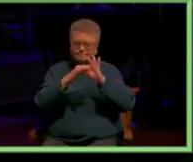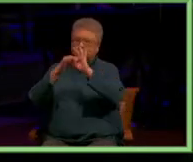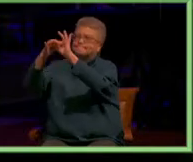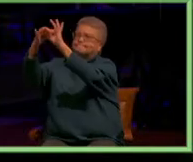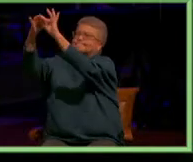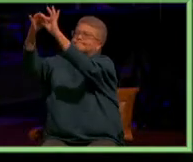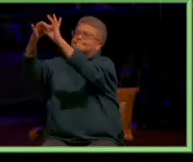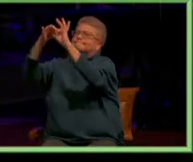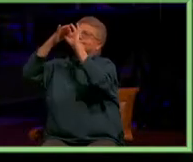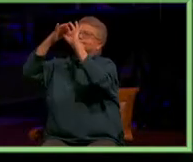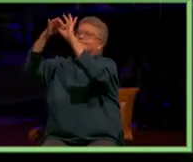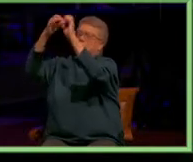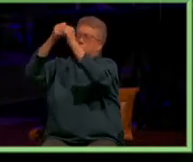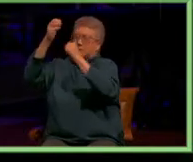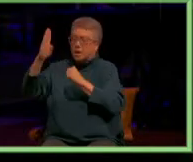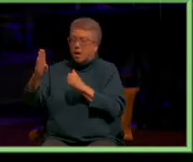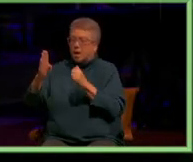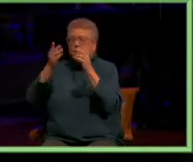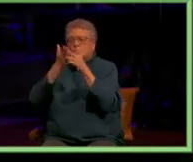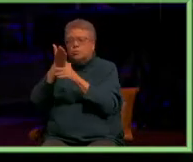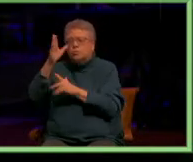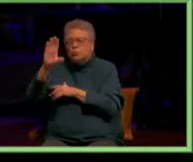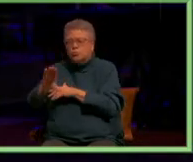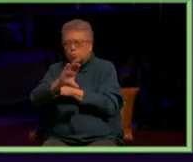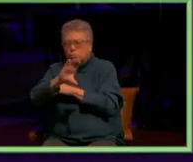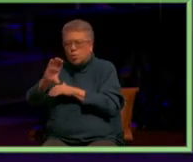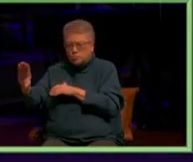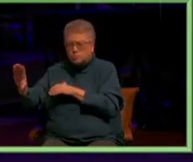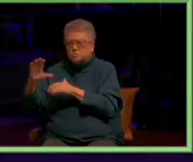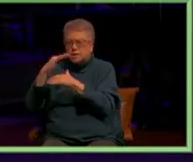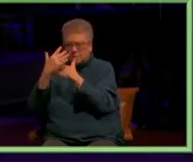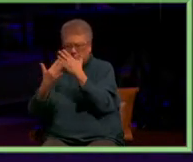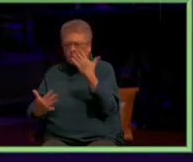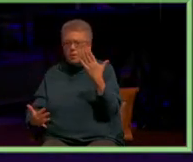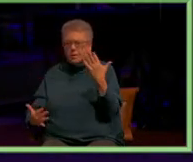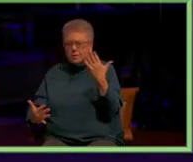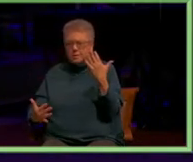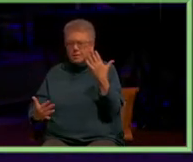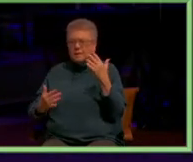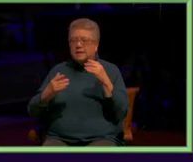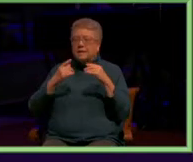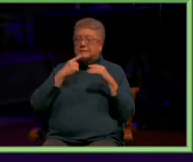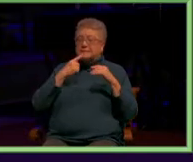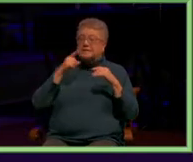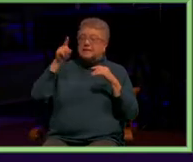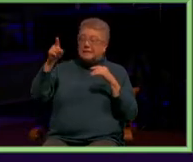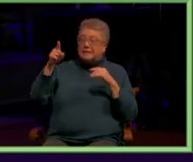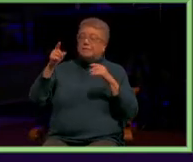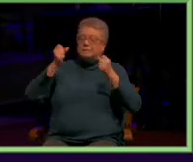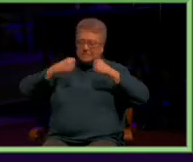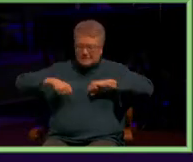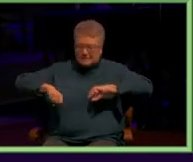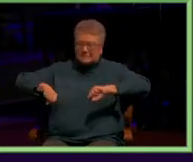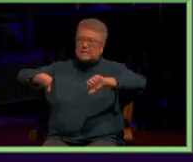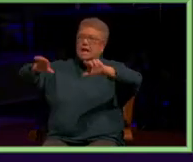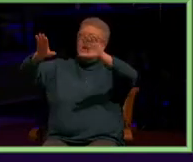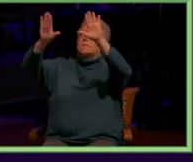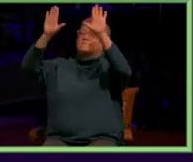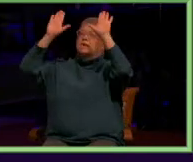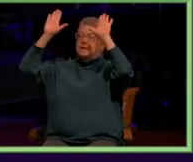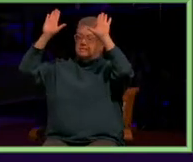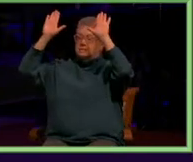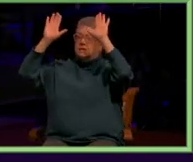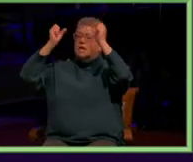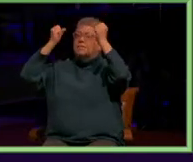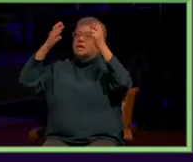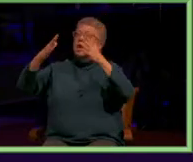John chapter 2, verse 2, the writer would tell us this, the apostle would say, he is the propitiation. That means the sacrifice that turned the wrath of God